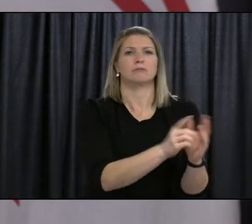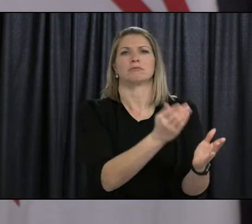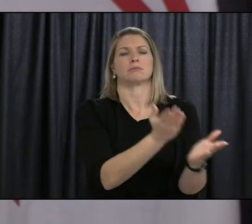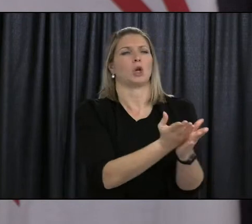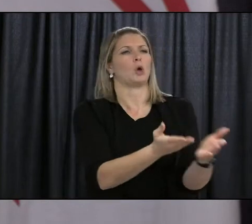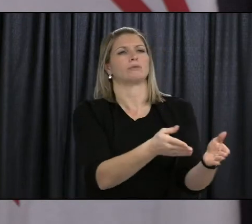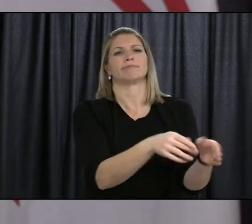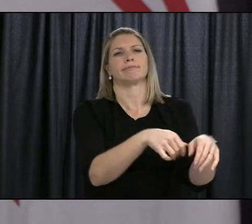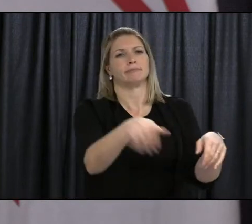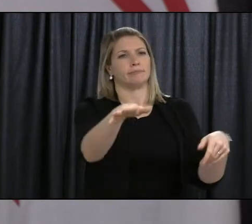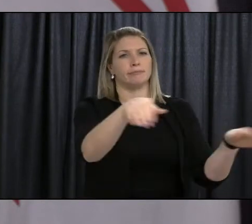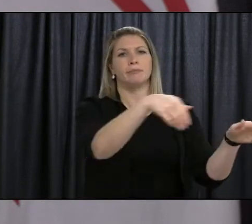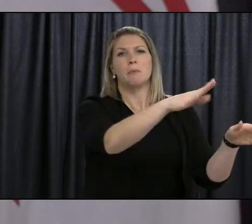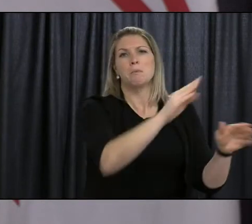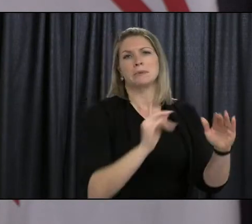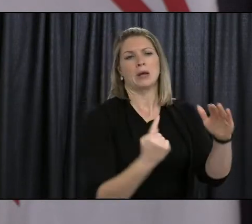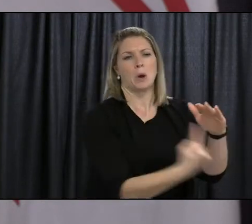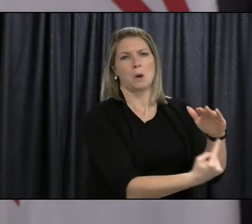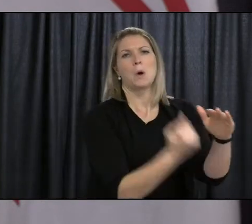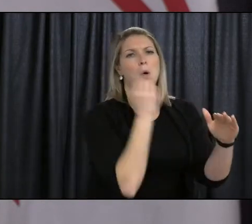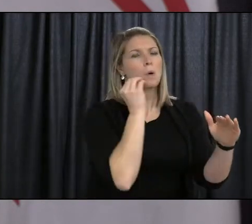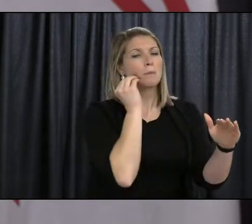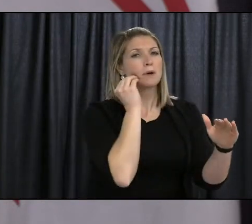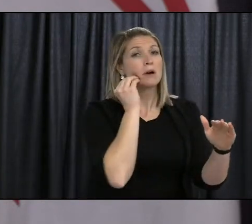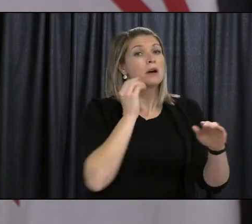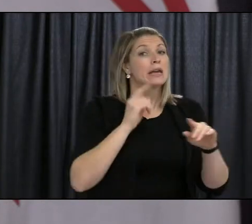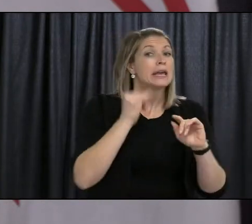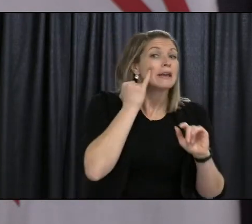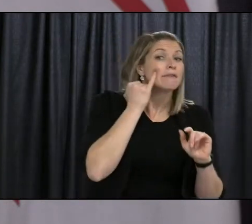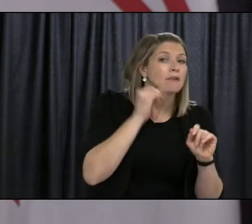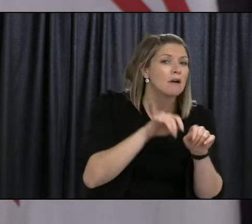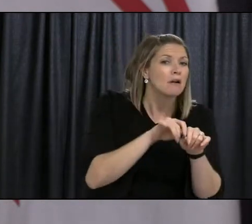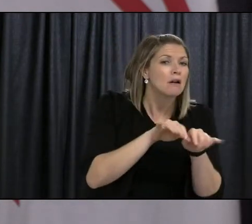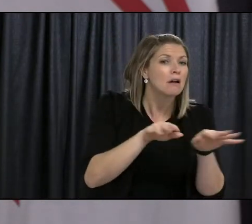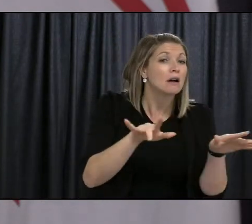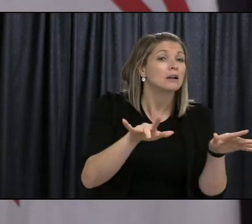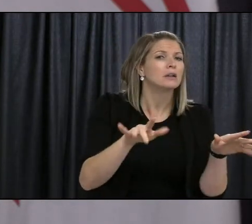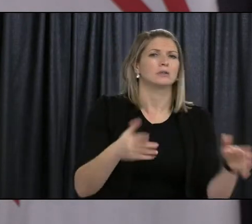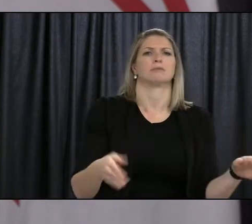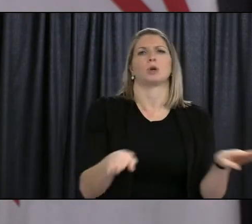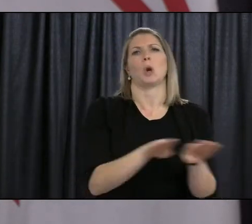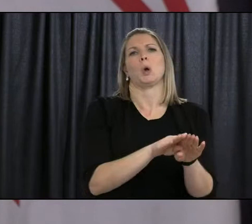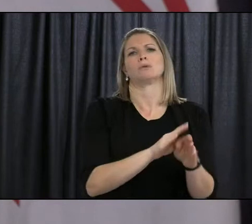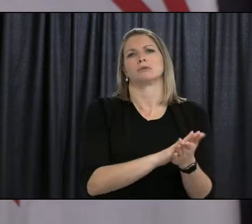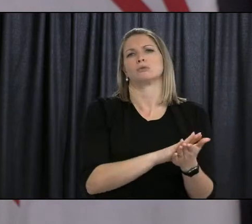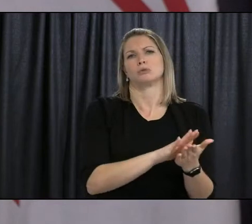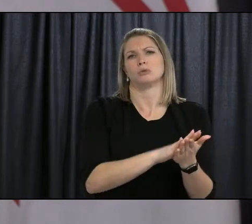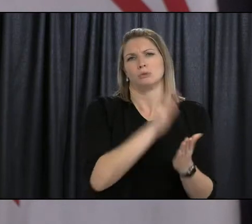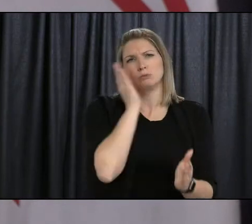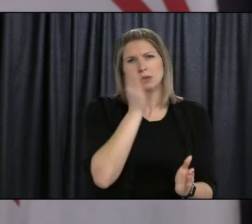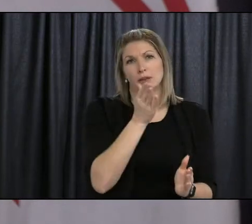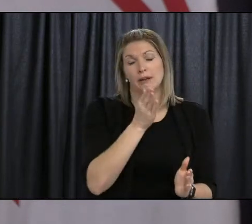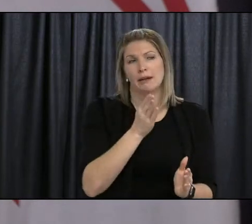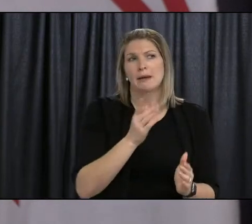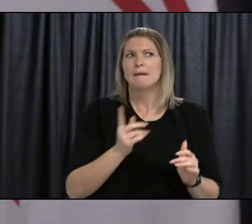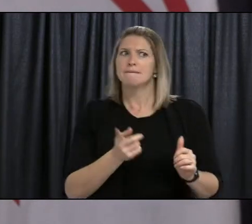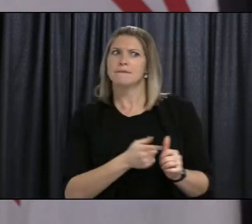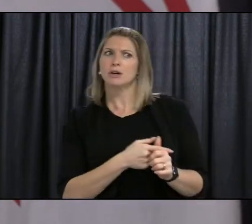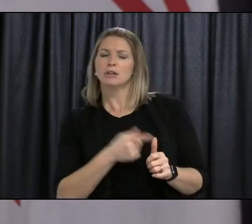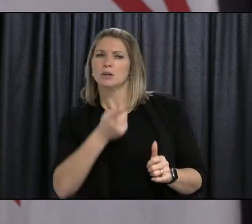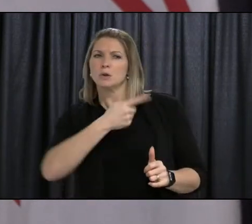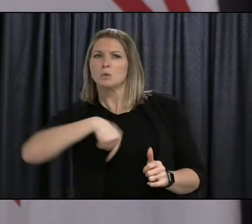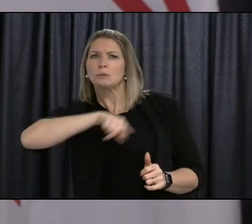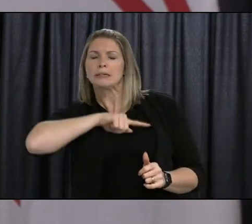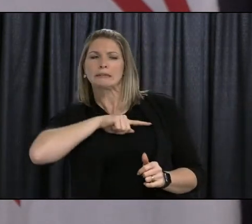positive within that school, is not necessarily something that we would do. Obviously, it takes there has to be some judgment